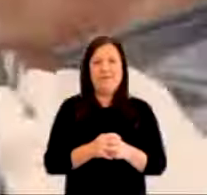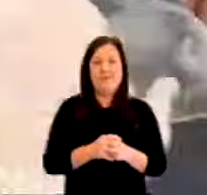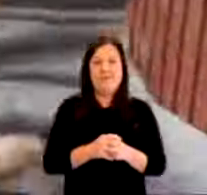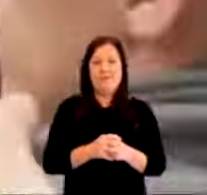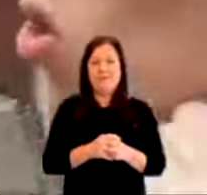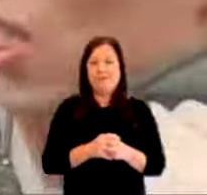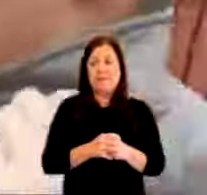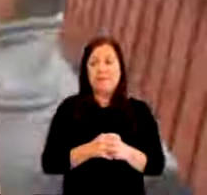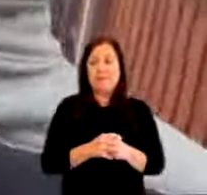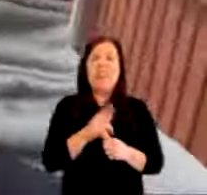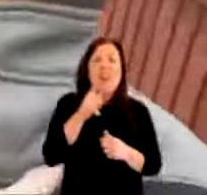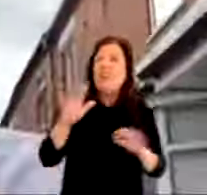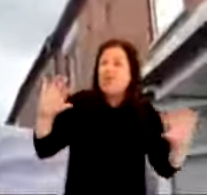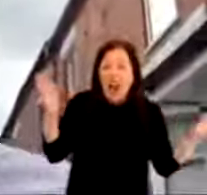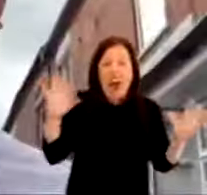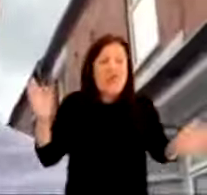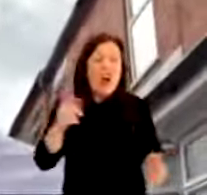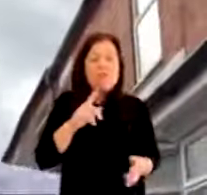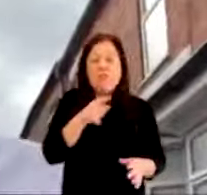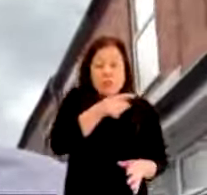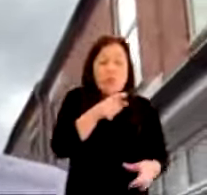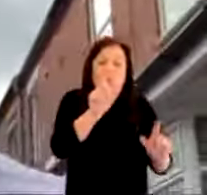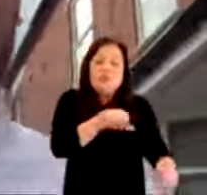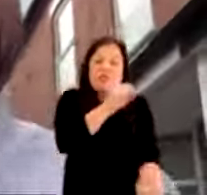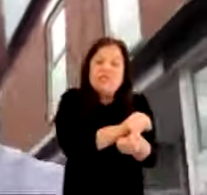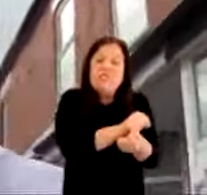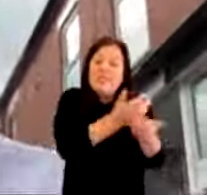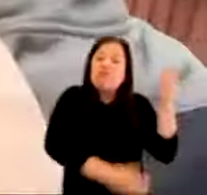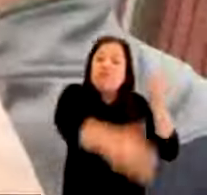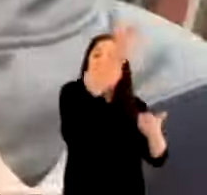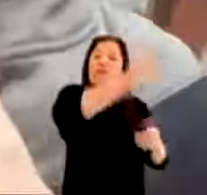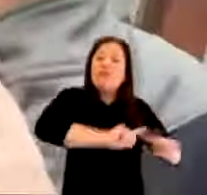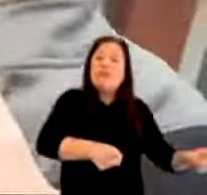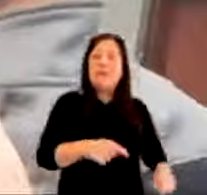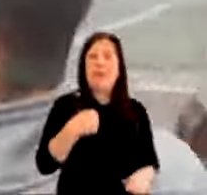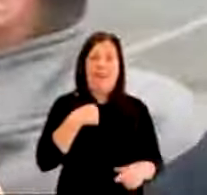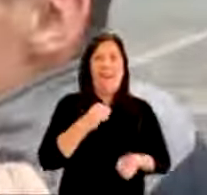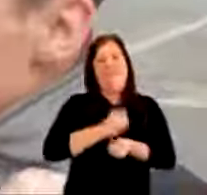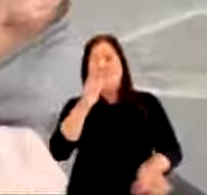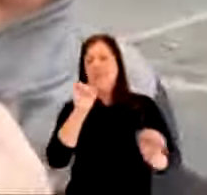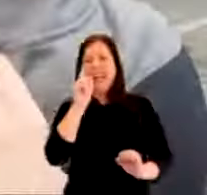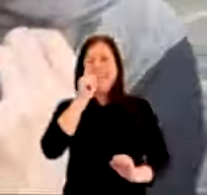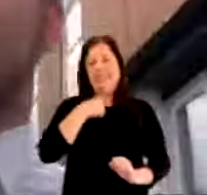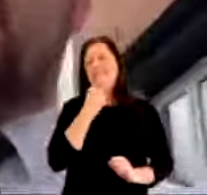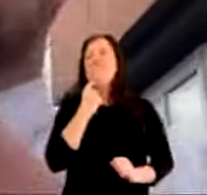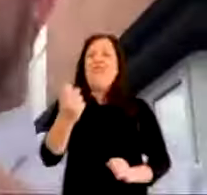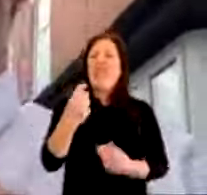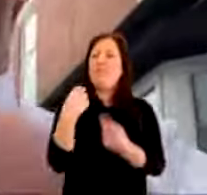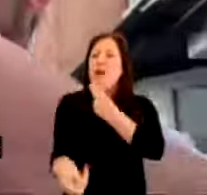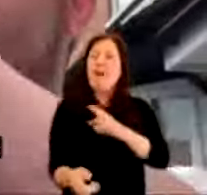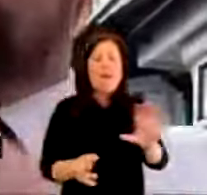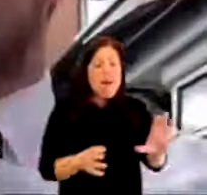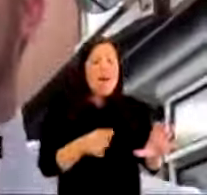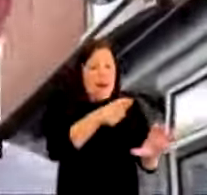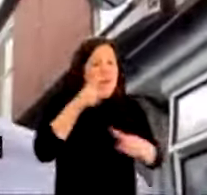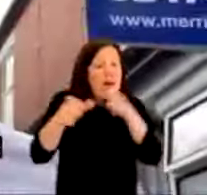Yeah, all right, mate. Relax. You'll be going down for a very long time, my lad. Wait till I'm out. I'm gonna get you for this. Hey, you're